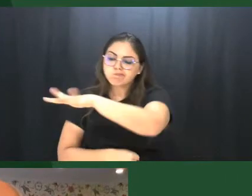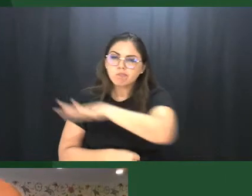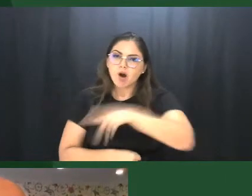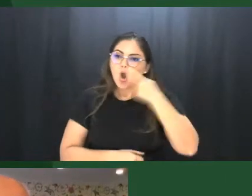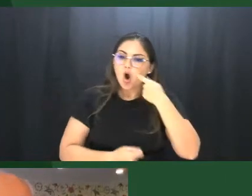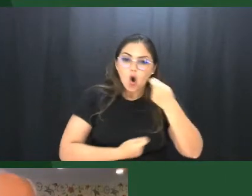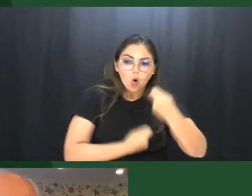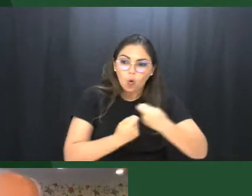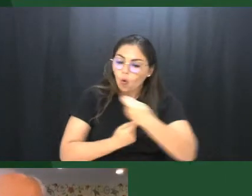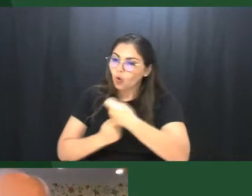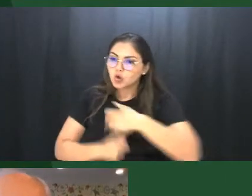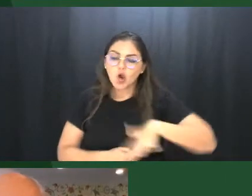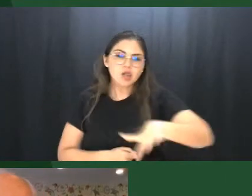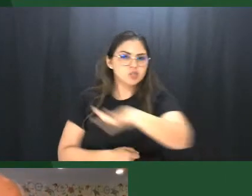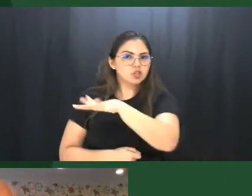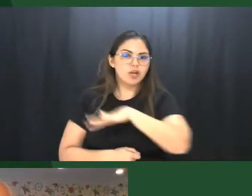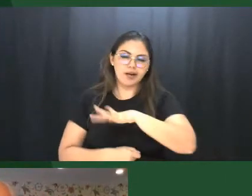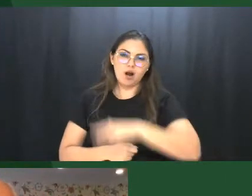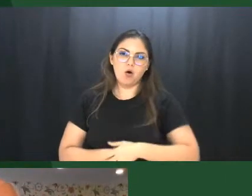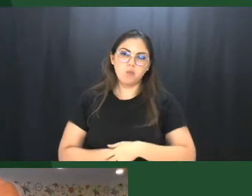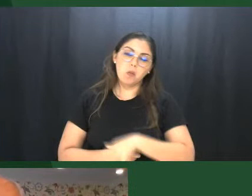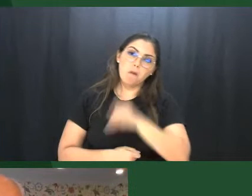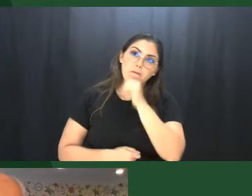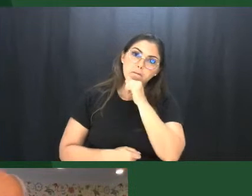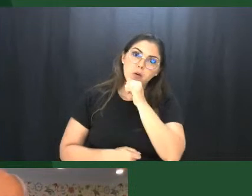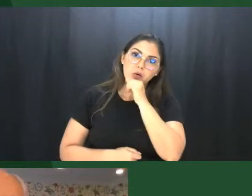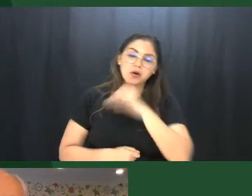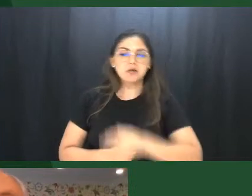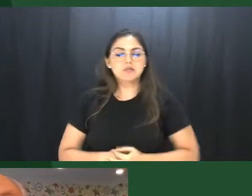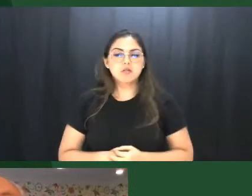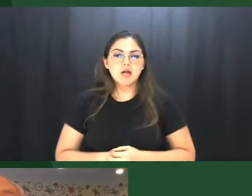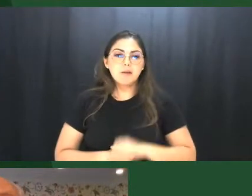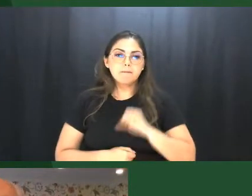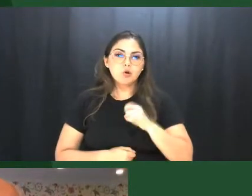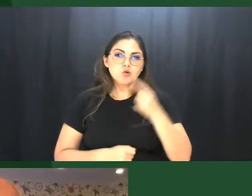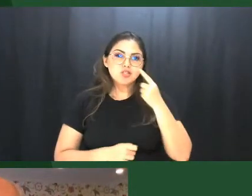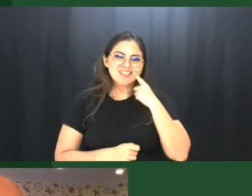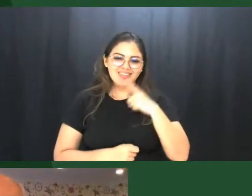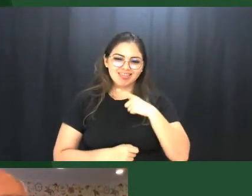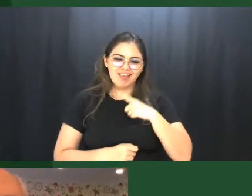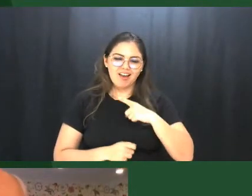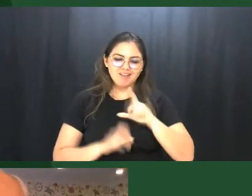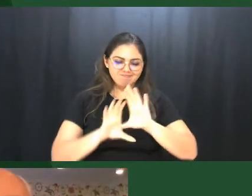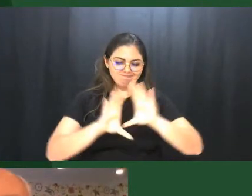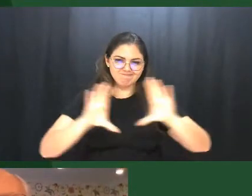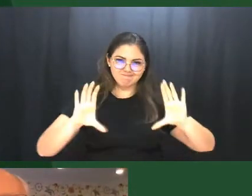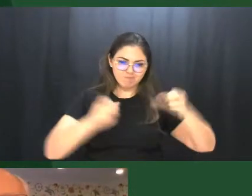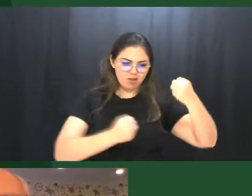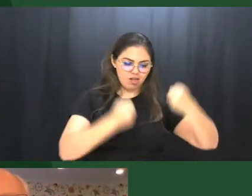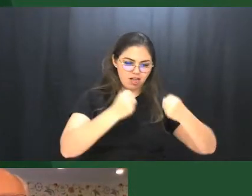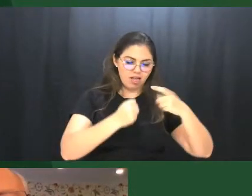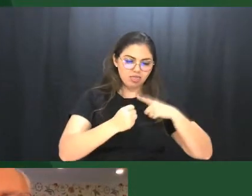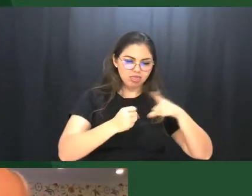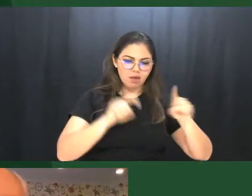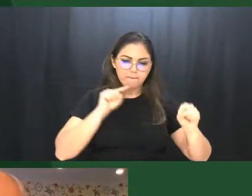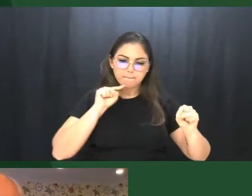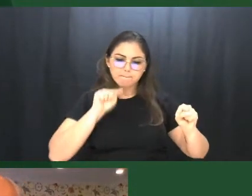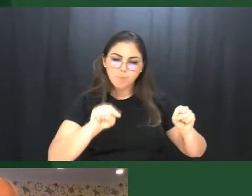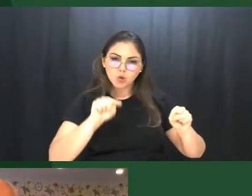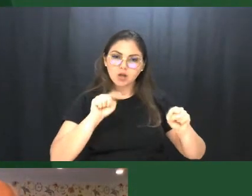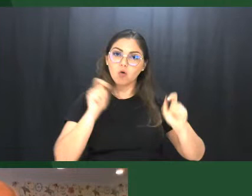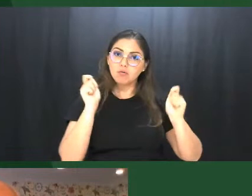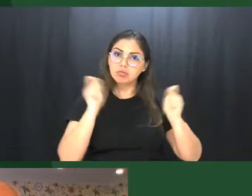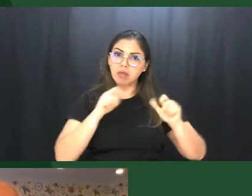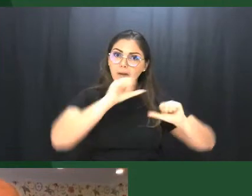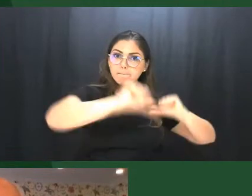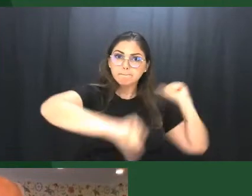there are more choices to make if you open your mind. We could have a self-parking car. I'd like that.